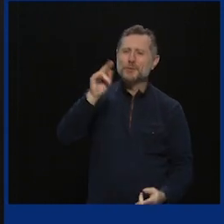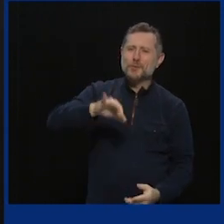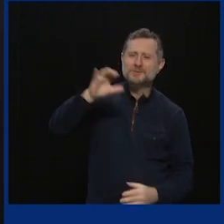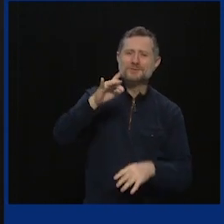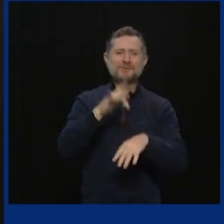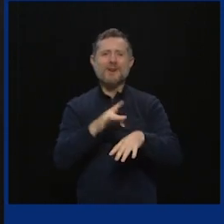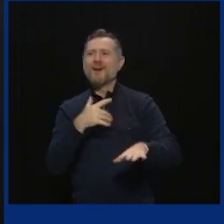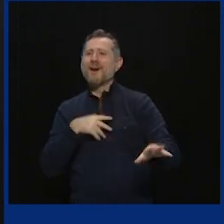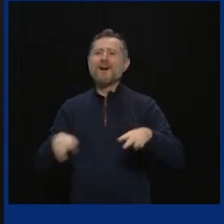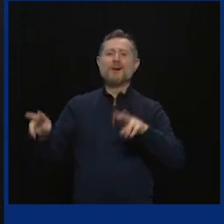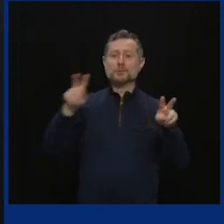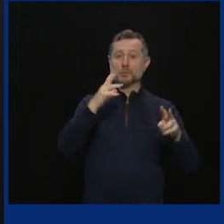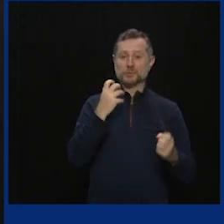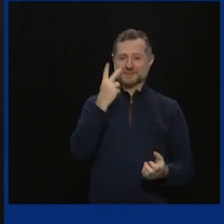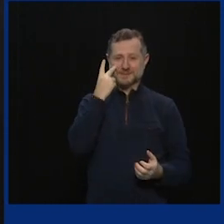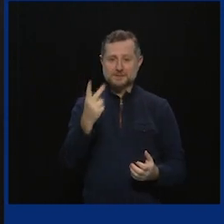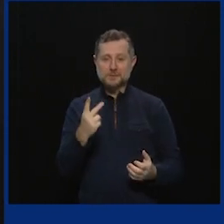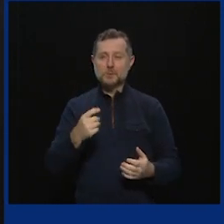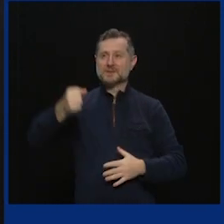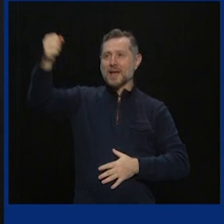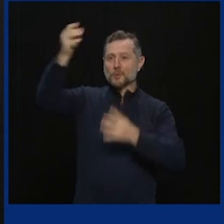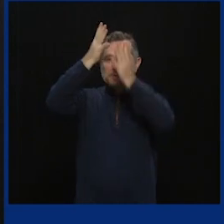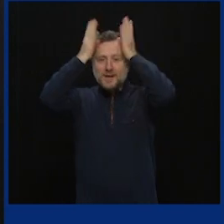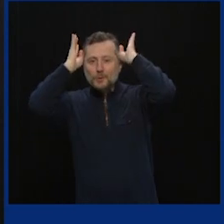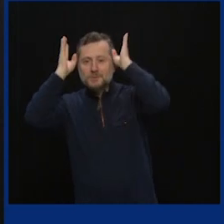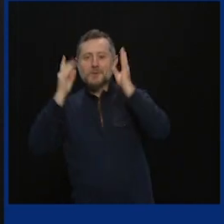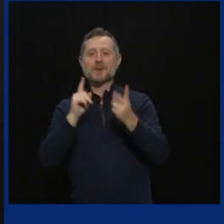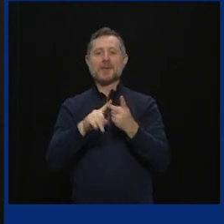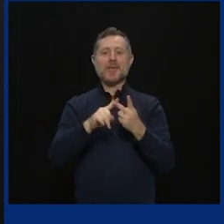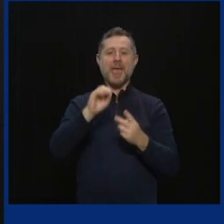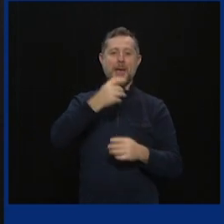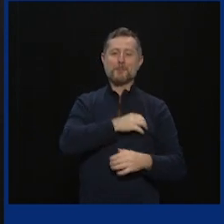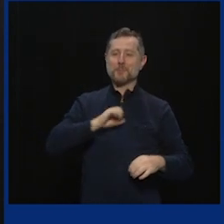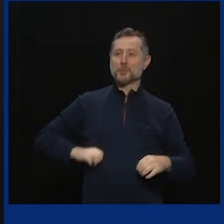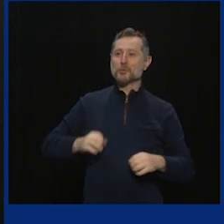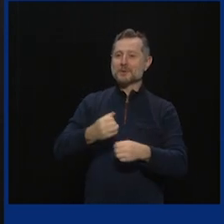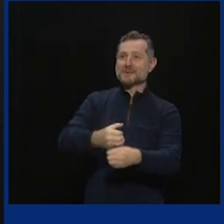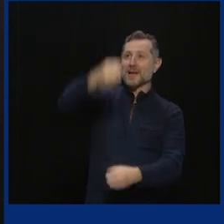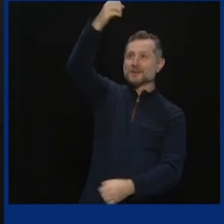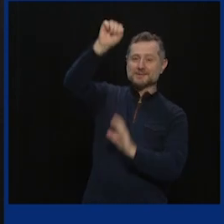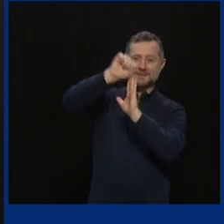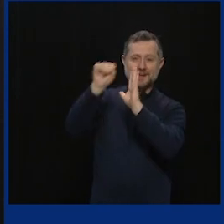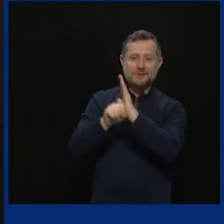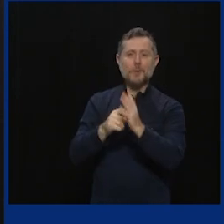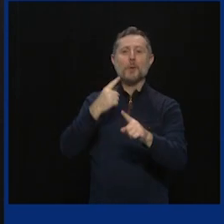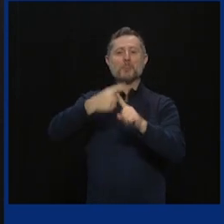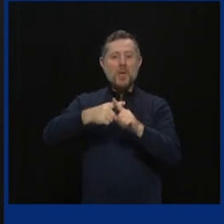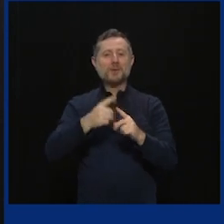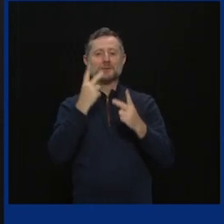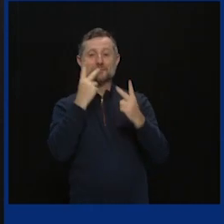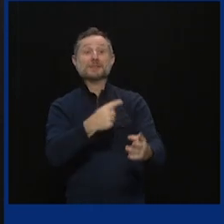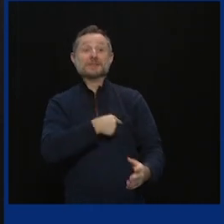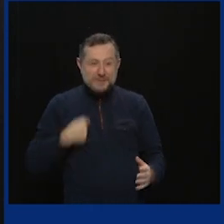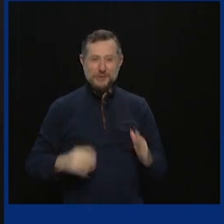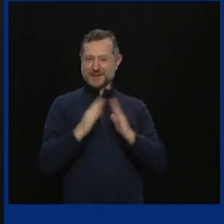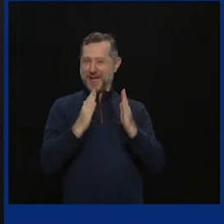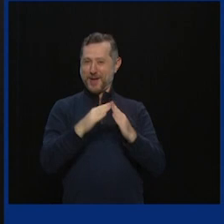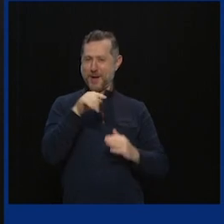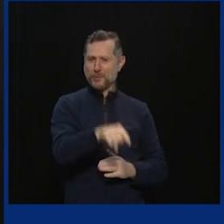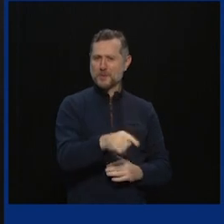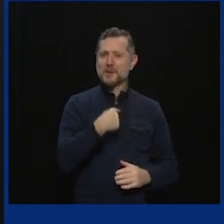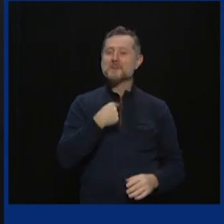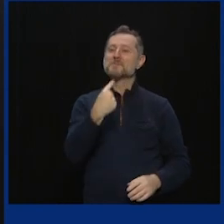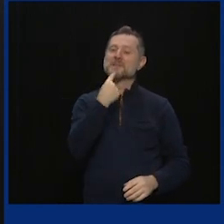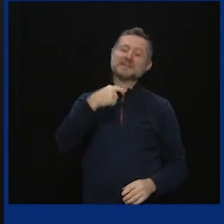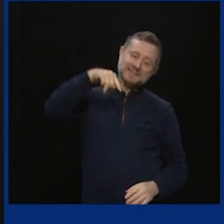Statue of Liberty, you're going to see the Empire State Building, and you're going to go to Chinatown. And we have missed this for too long. We